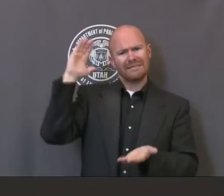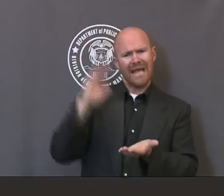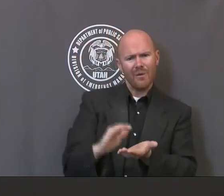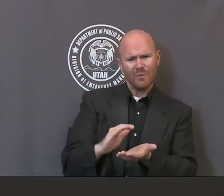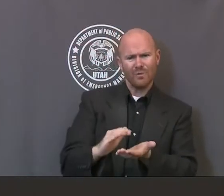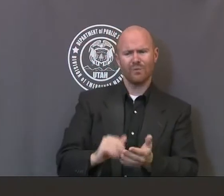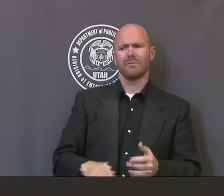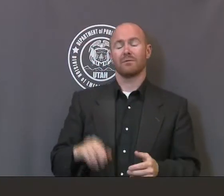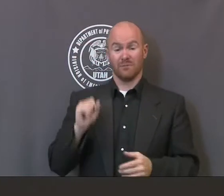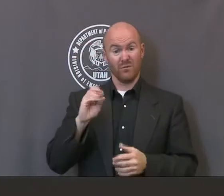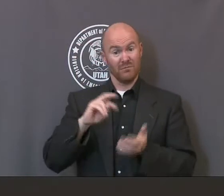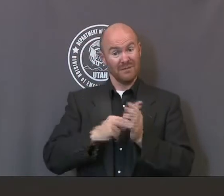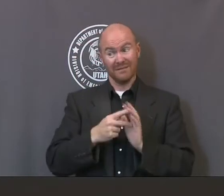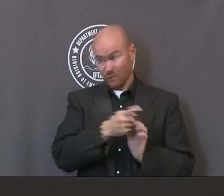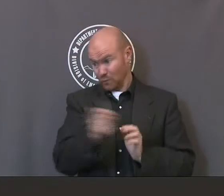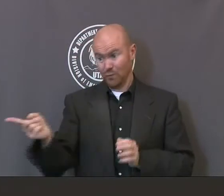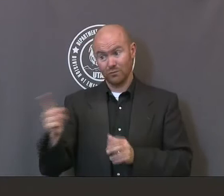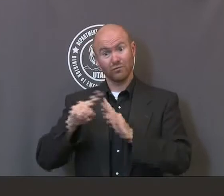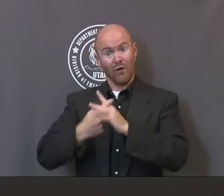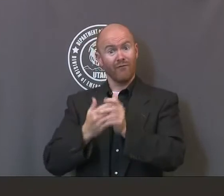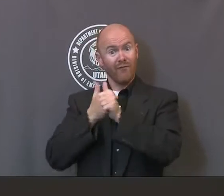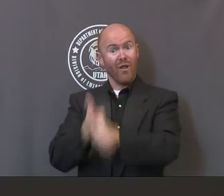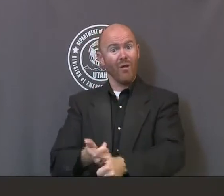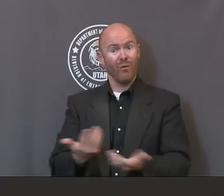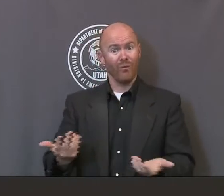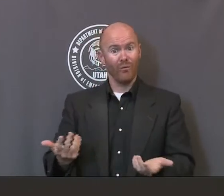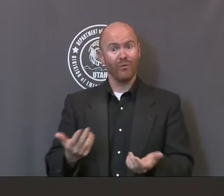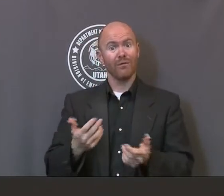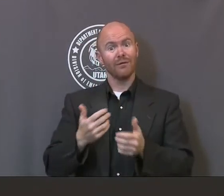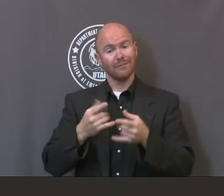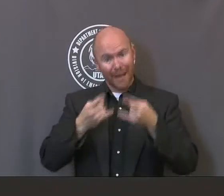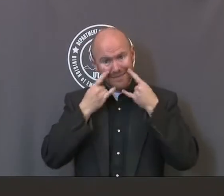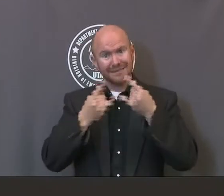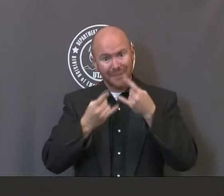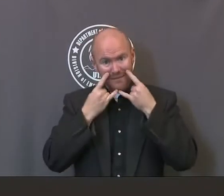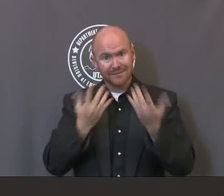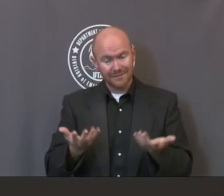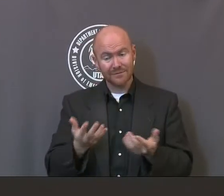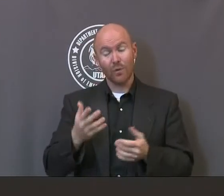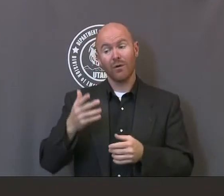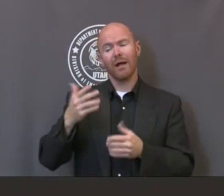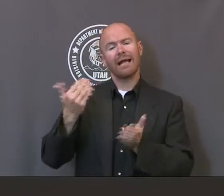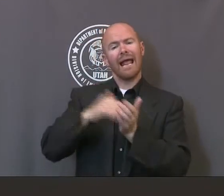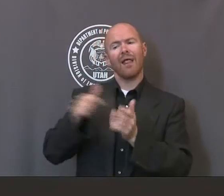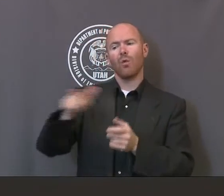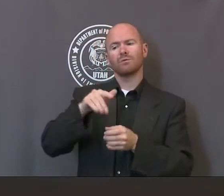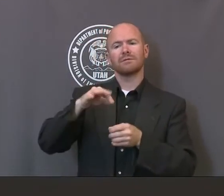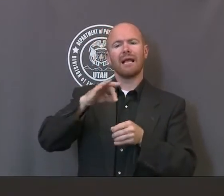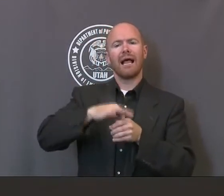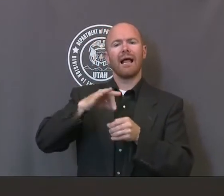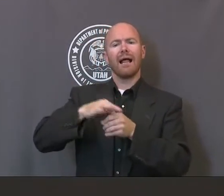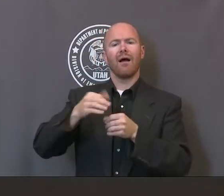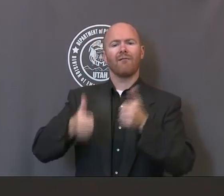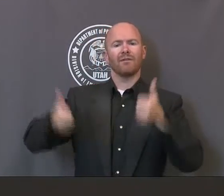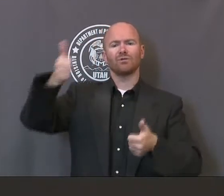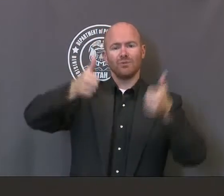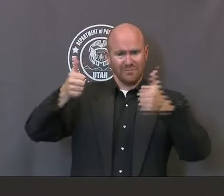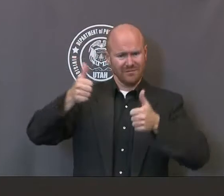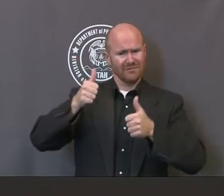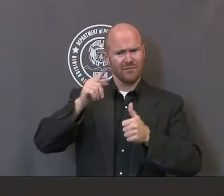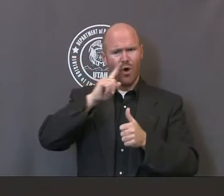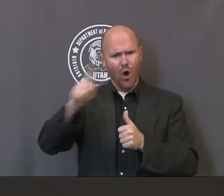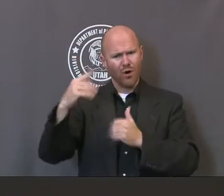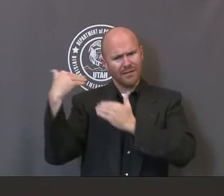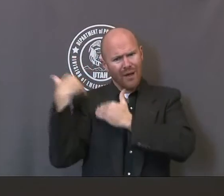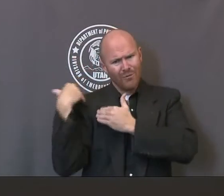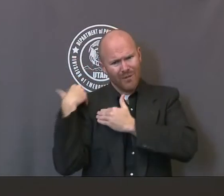and low. And I expect that they'll hold their local elected officials, the people themselves, accountable. And they'll work with their